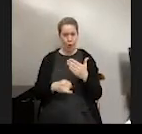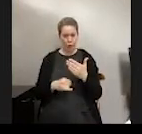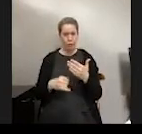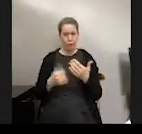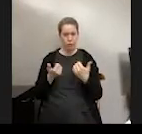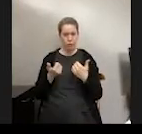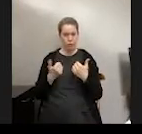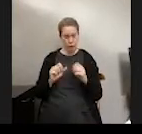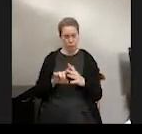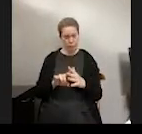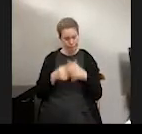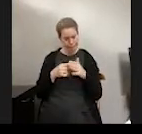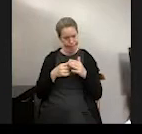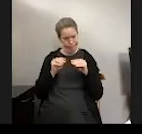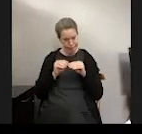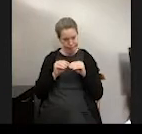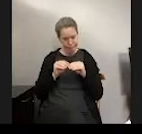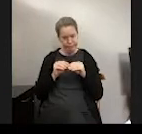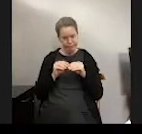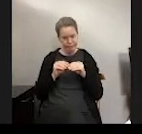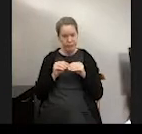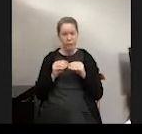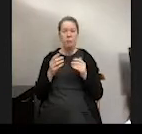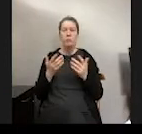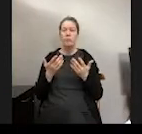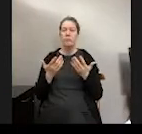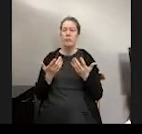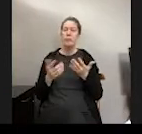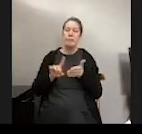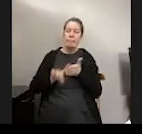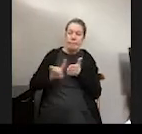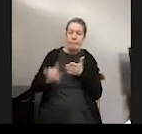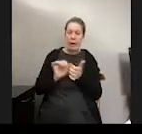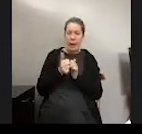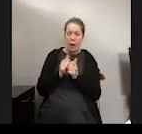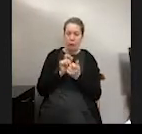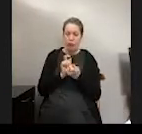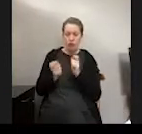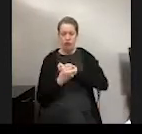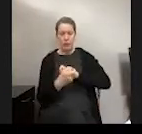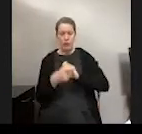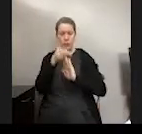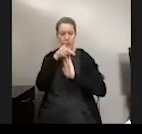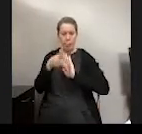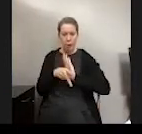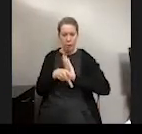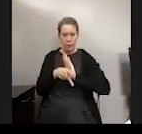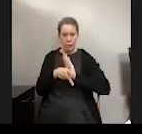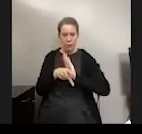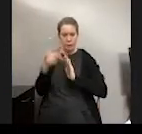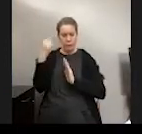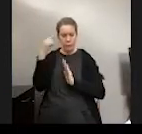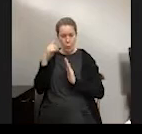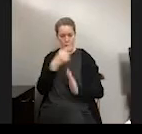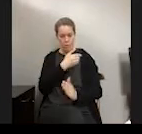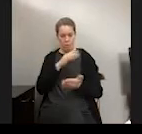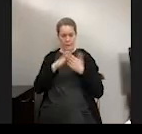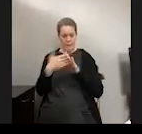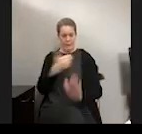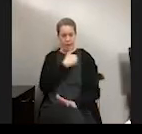also maybe looking at changing policy for how the City of Toronto produce public art across the city moving